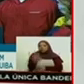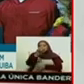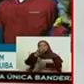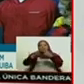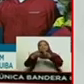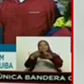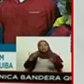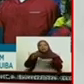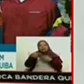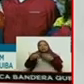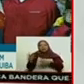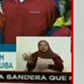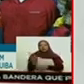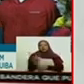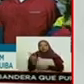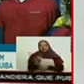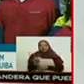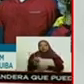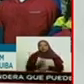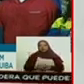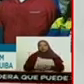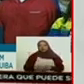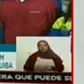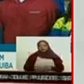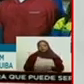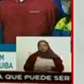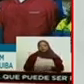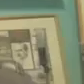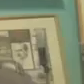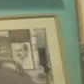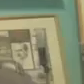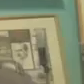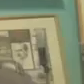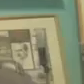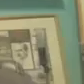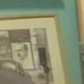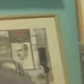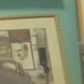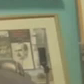within Venezuela, but for workers across the world.